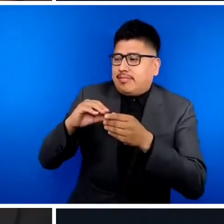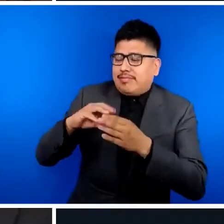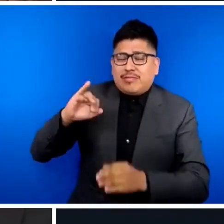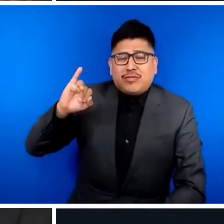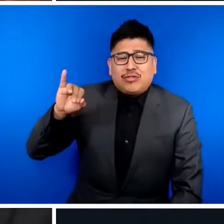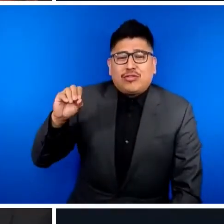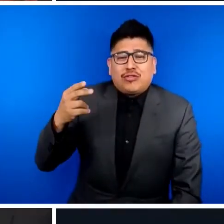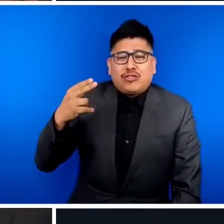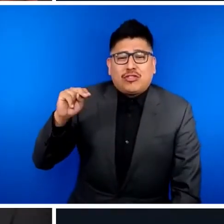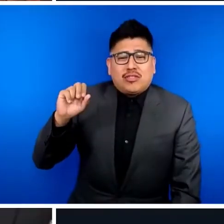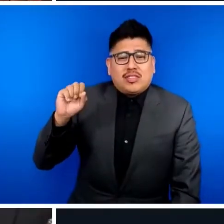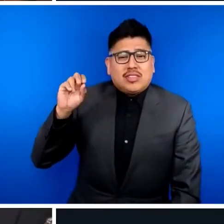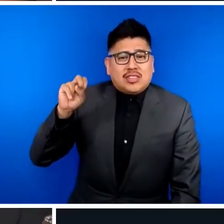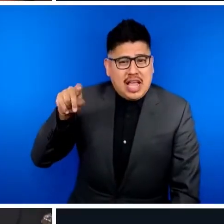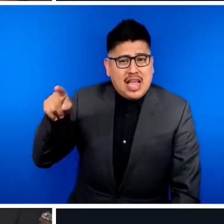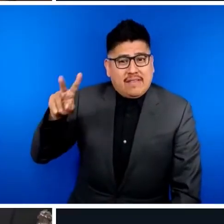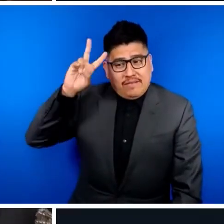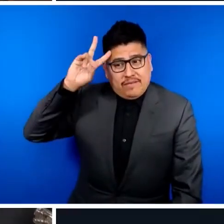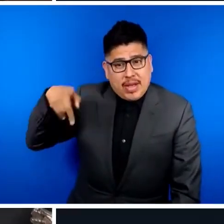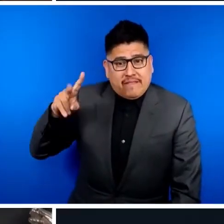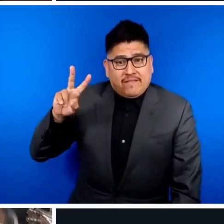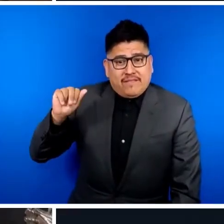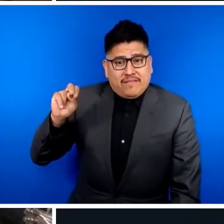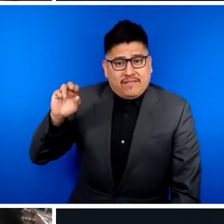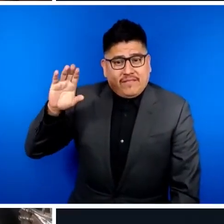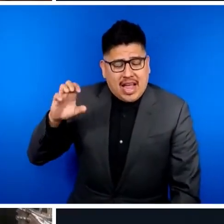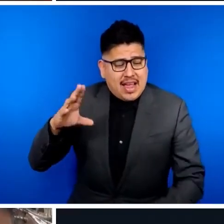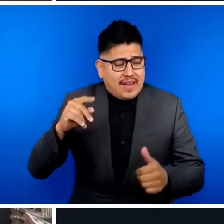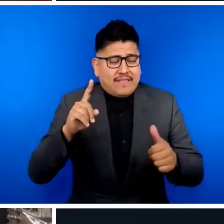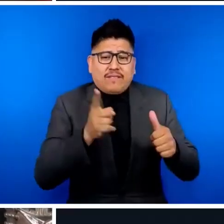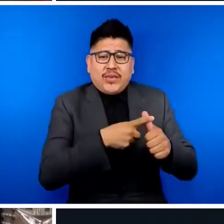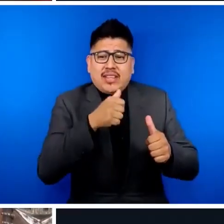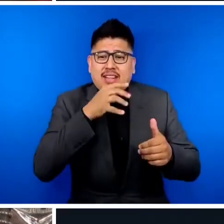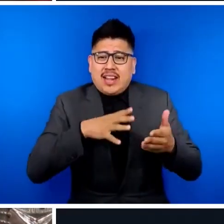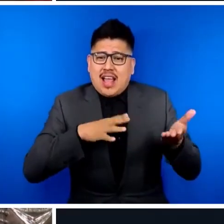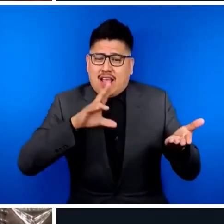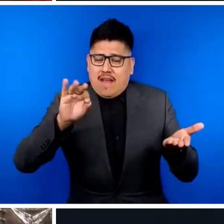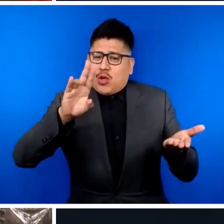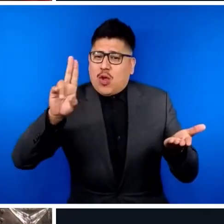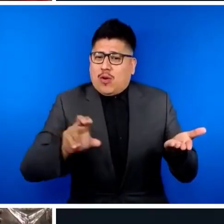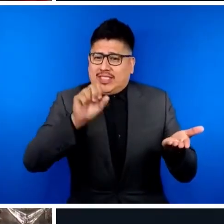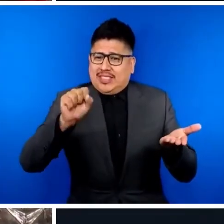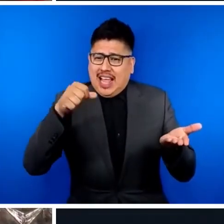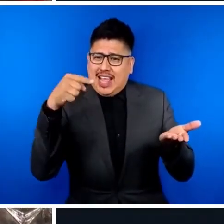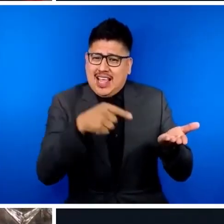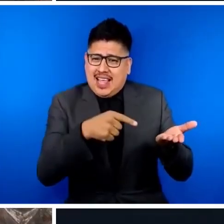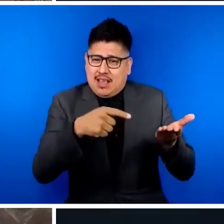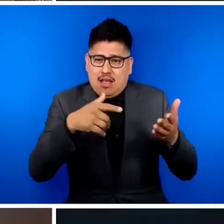Vance, First Lady of the United States,